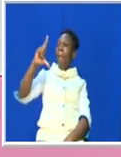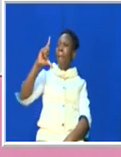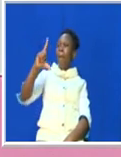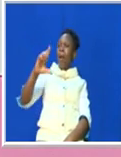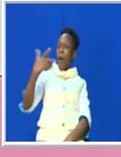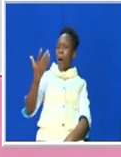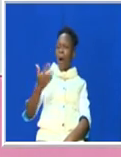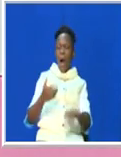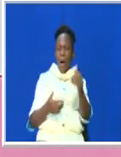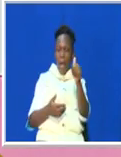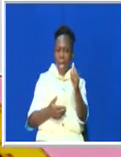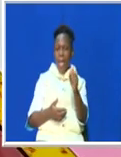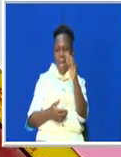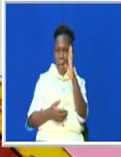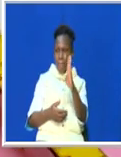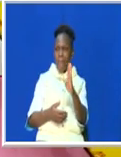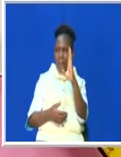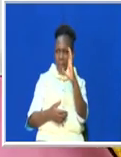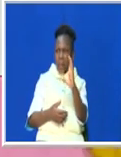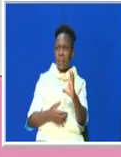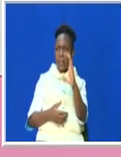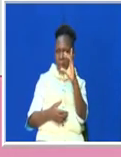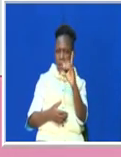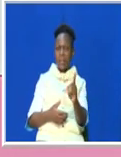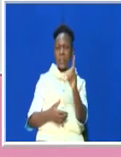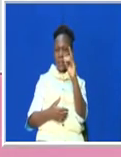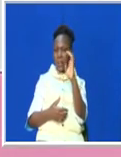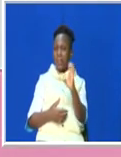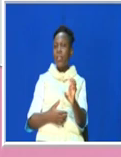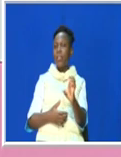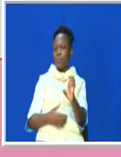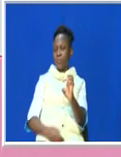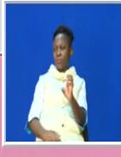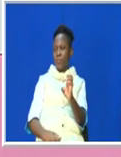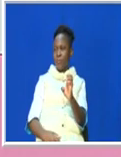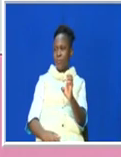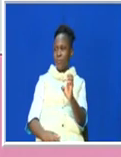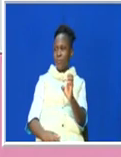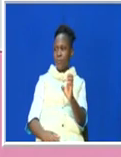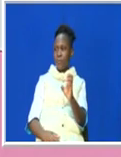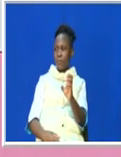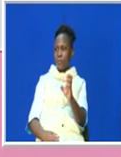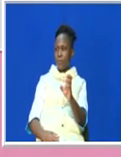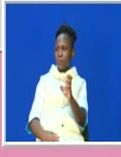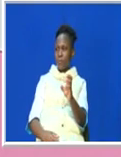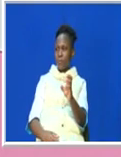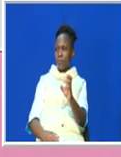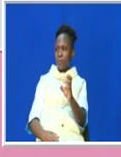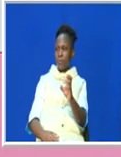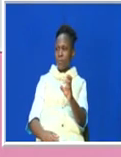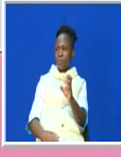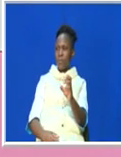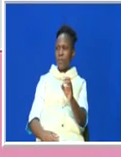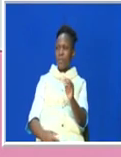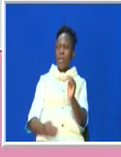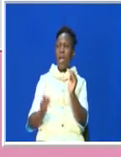A, B, C, D, and E. Which one is the